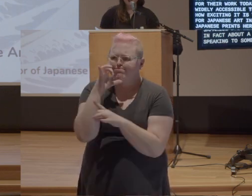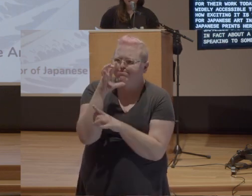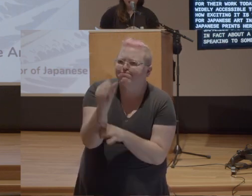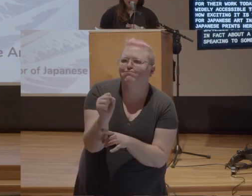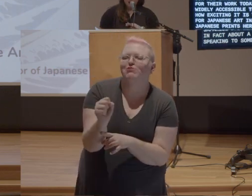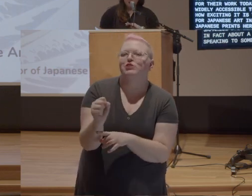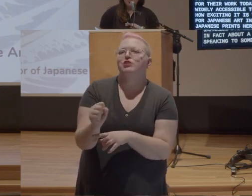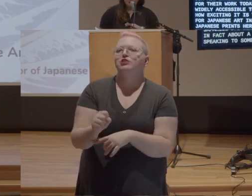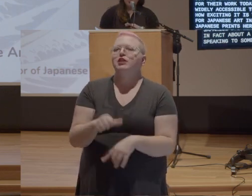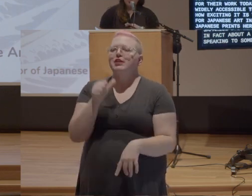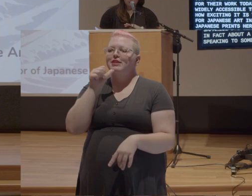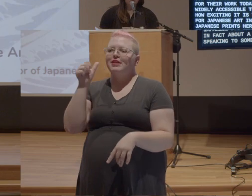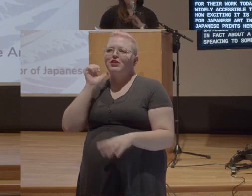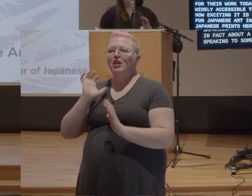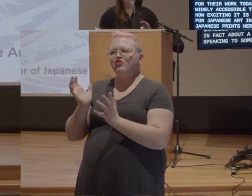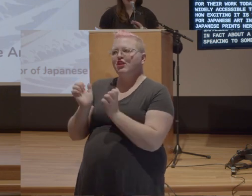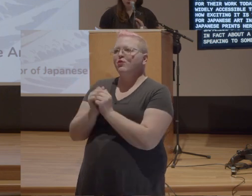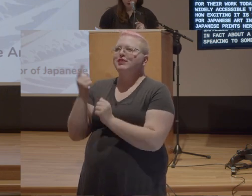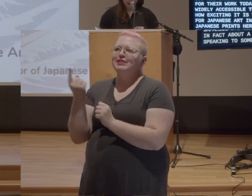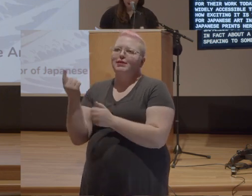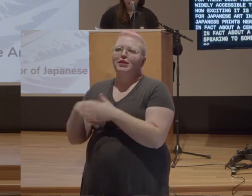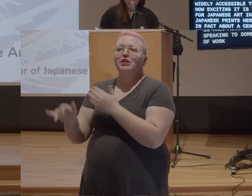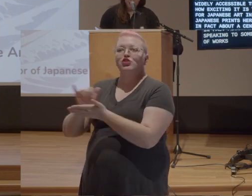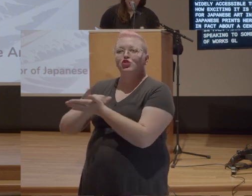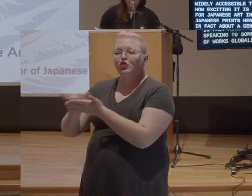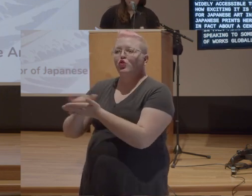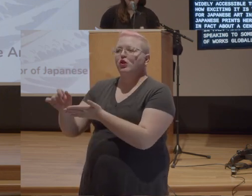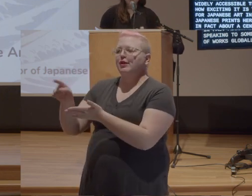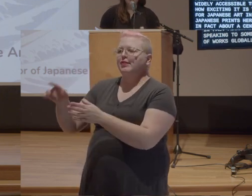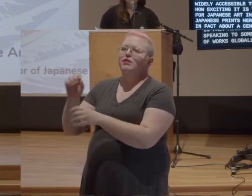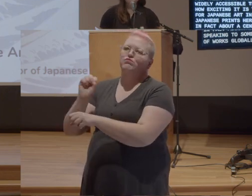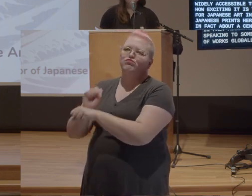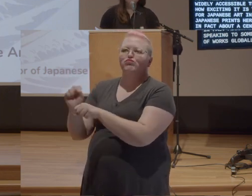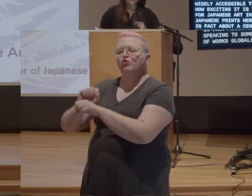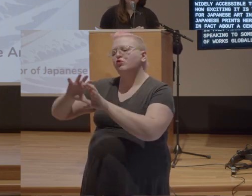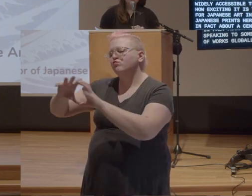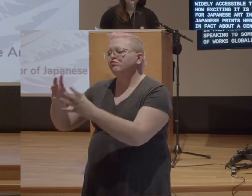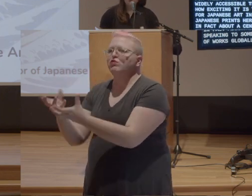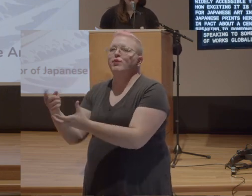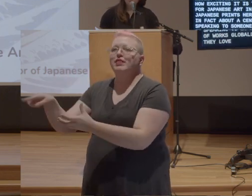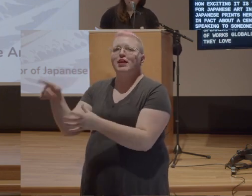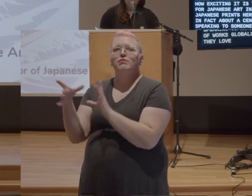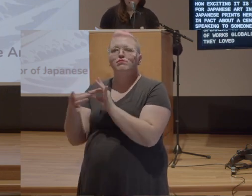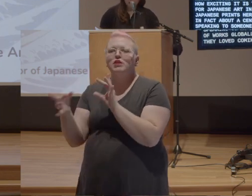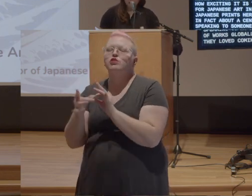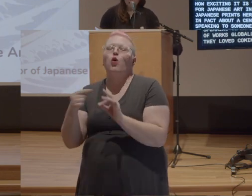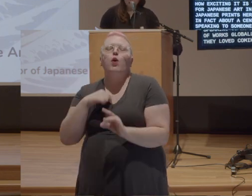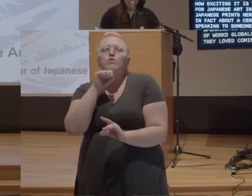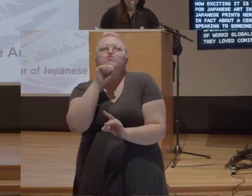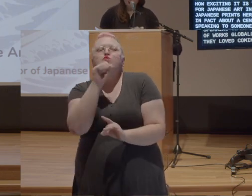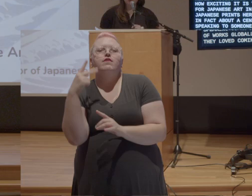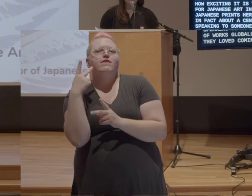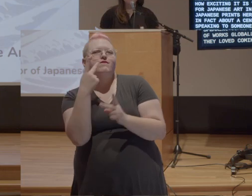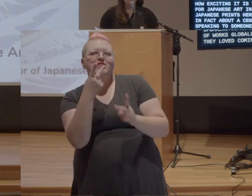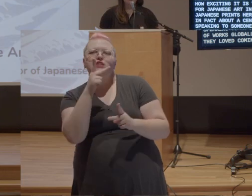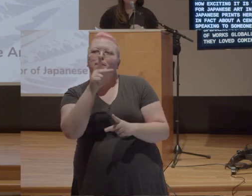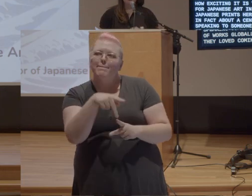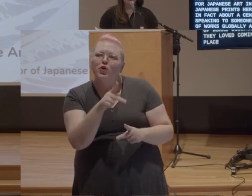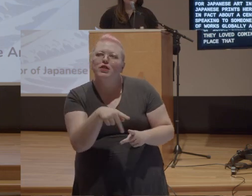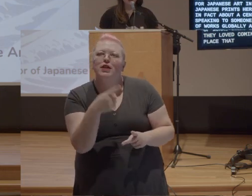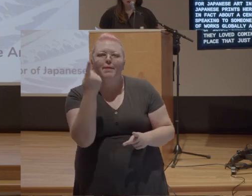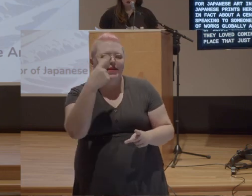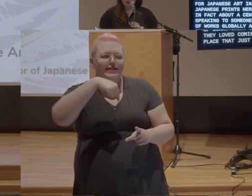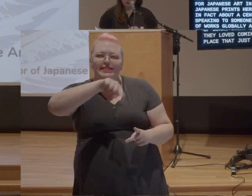New York, but sort of works globally. And they were saying how much they loved coming to Portland because it's a place that